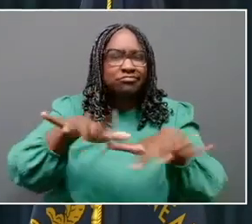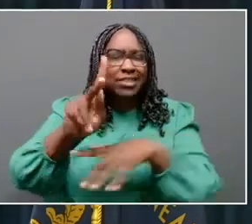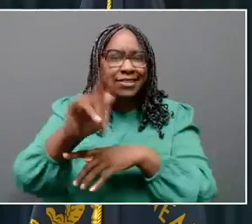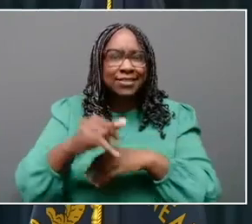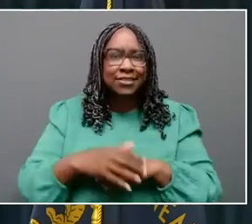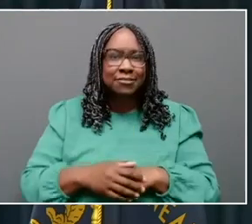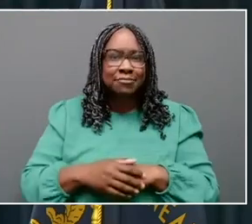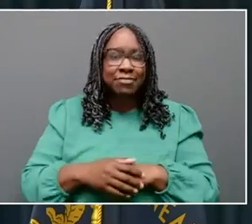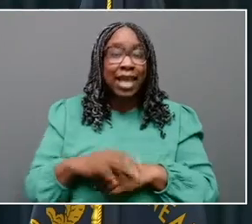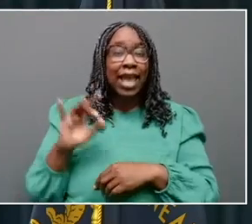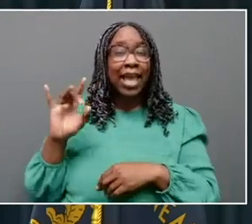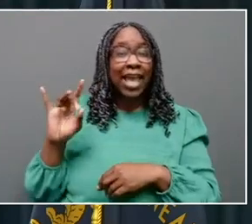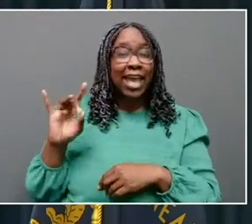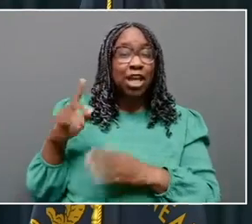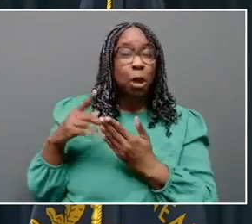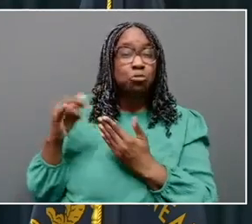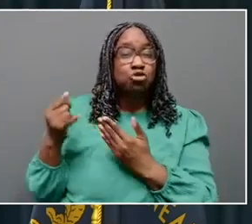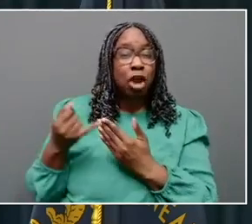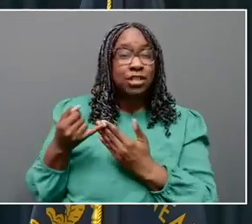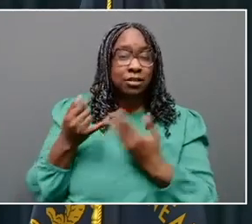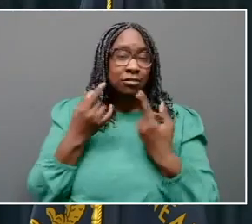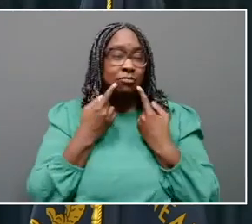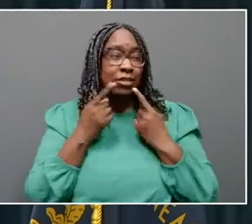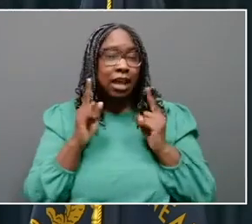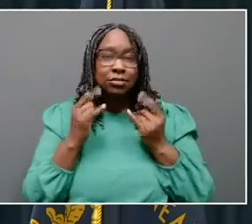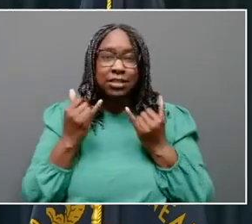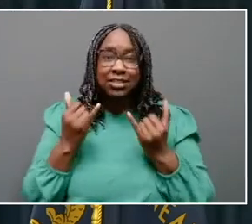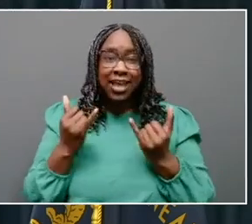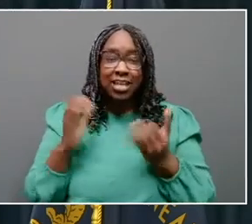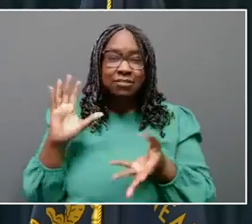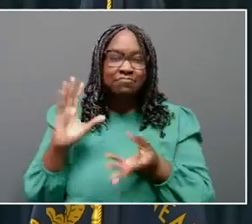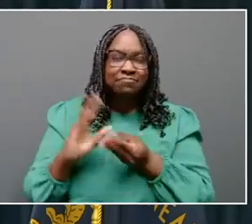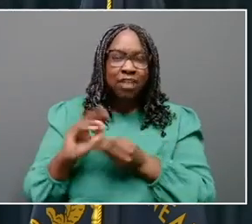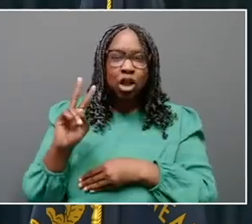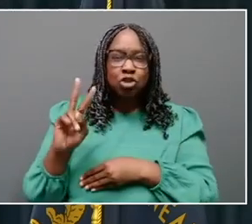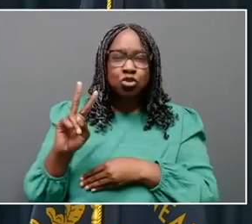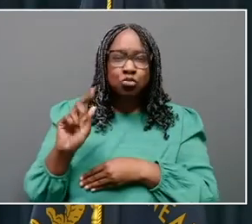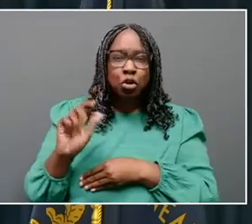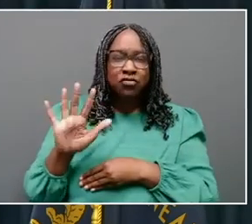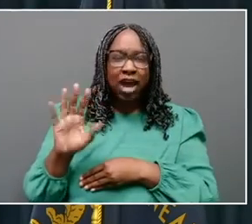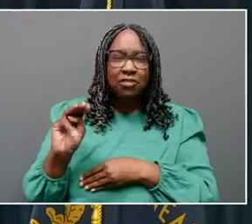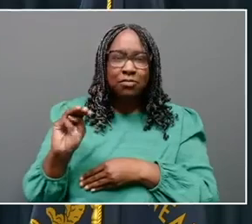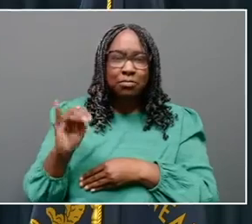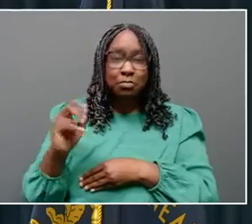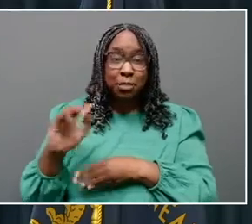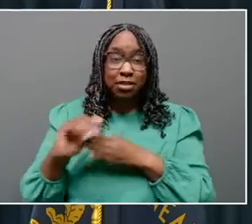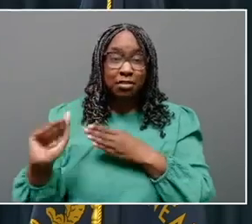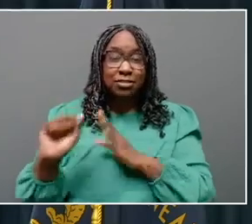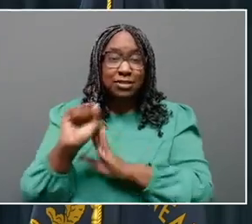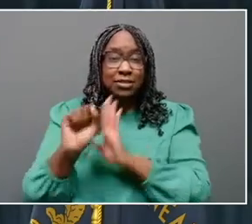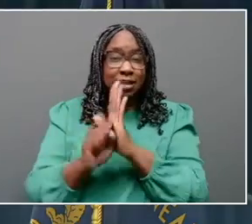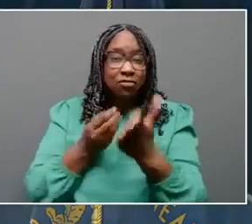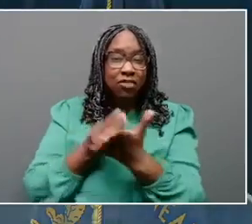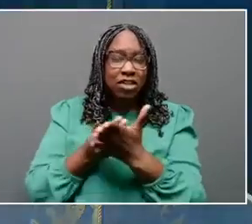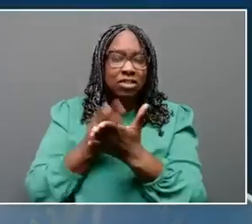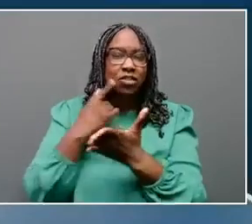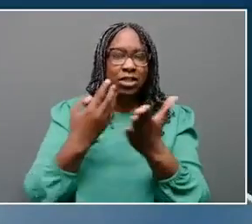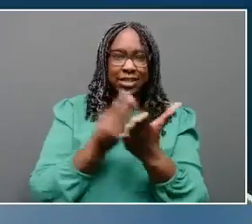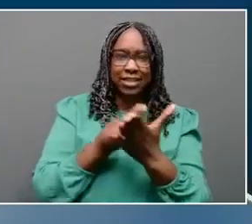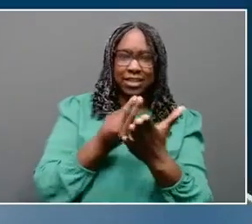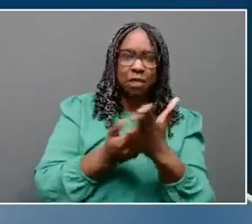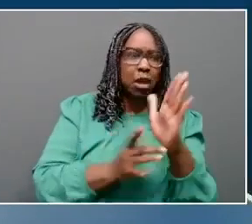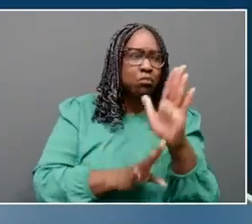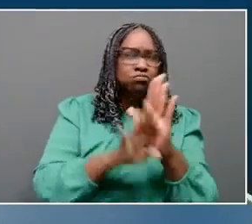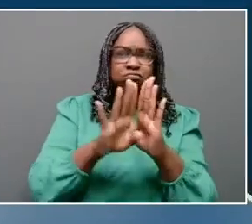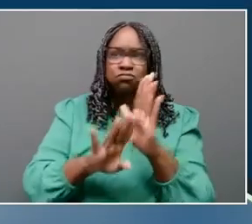eight projects that were announced today for over $2.5 million in state funding to support economic growth and good-paying jobs across